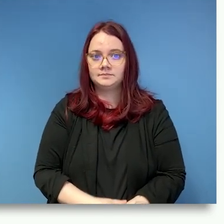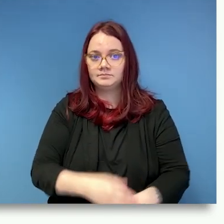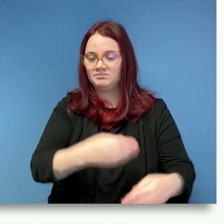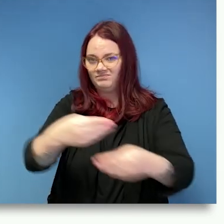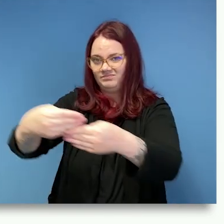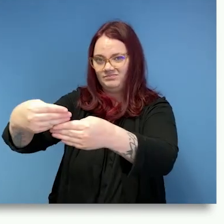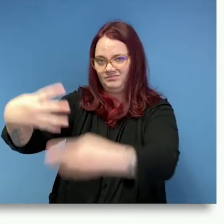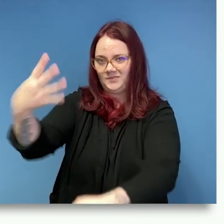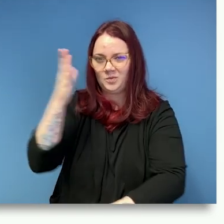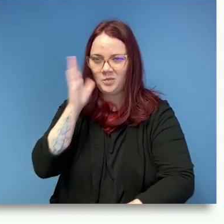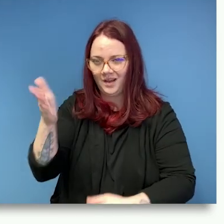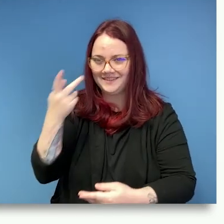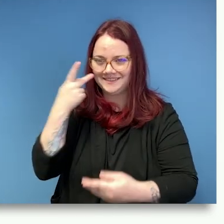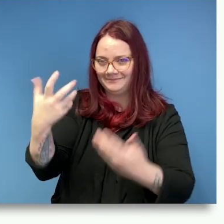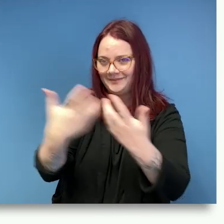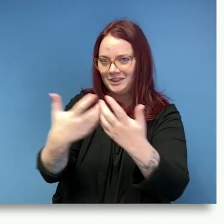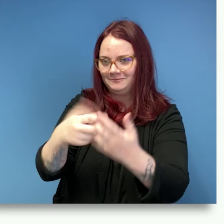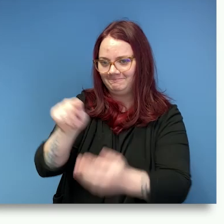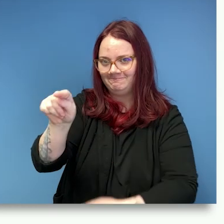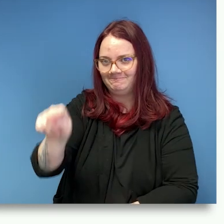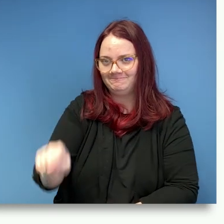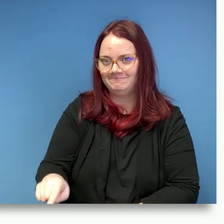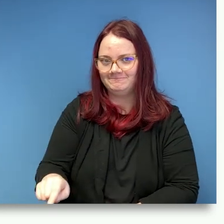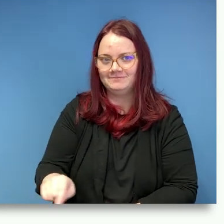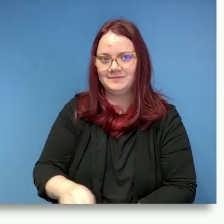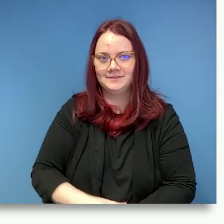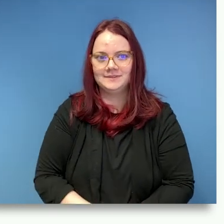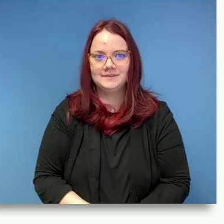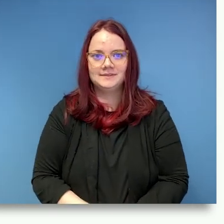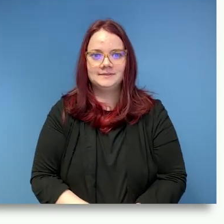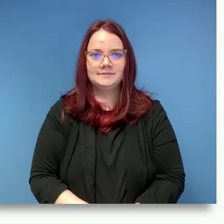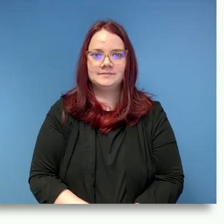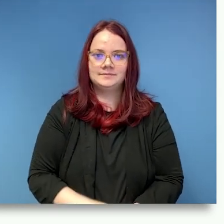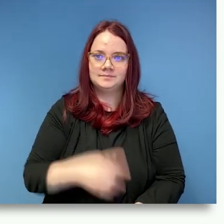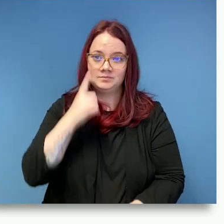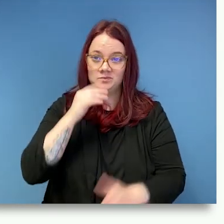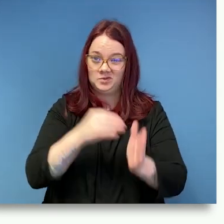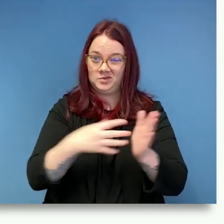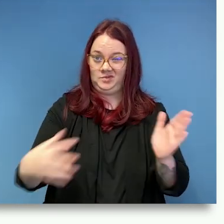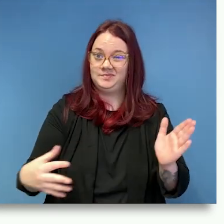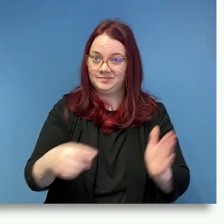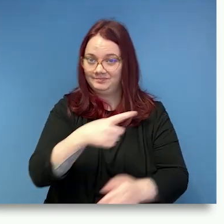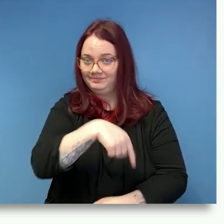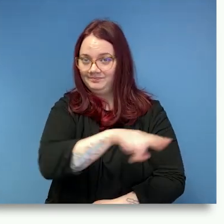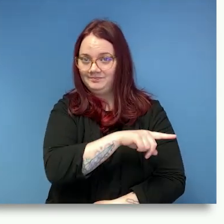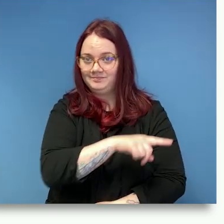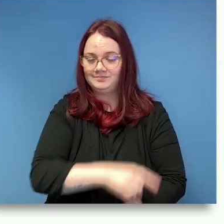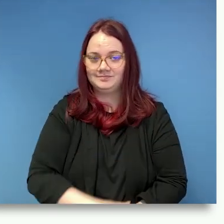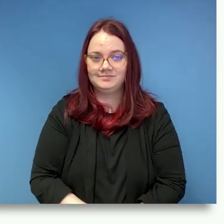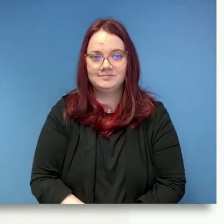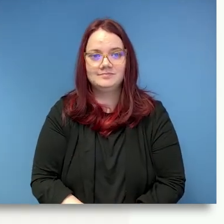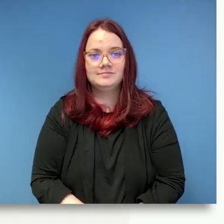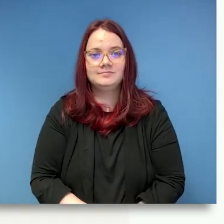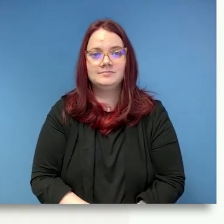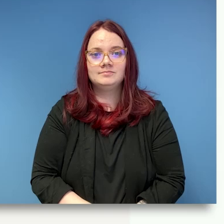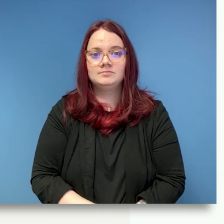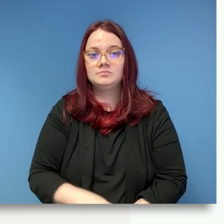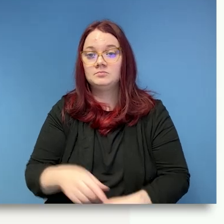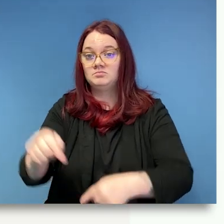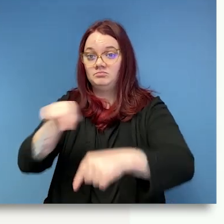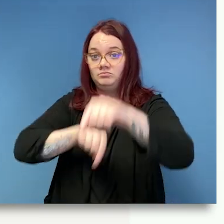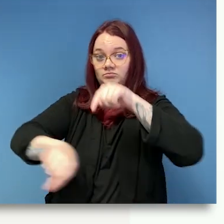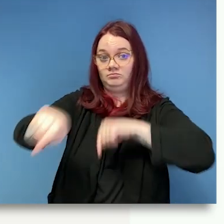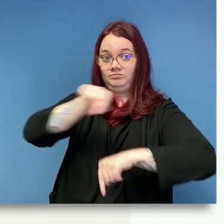You will now see the most up-to-date accommodations for students enrolled in this course. To exit